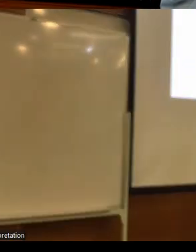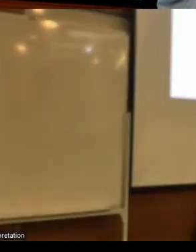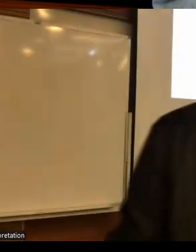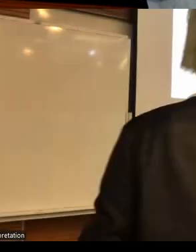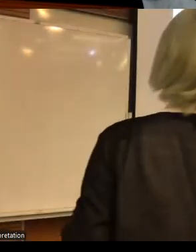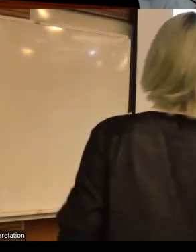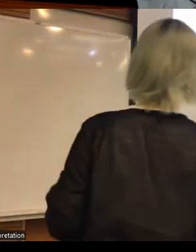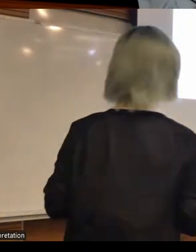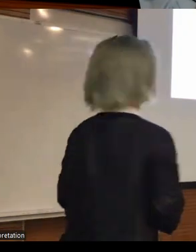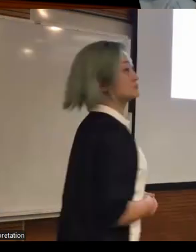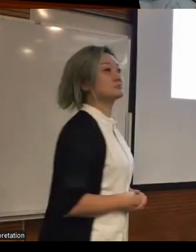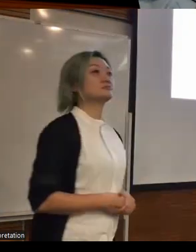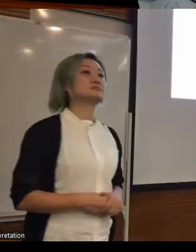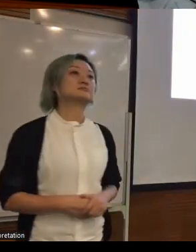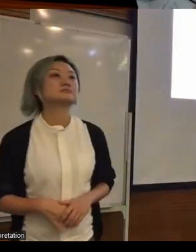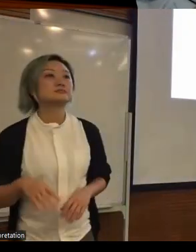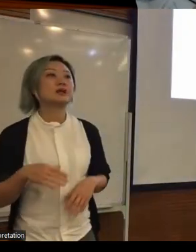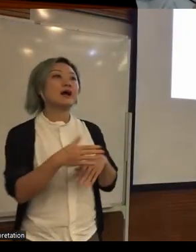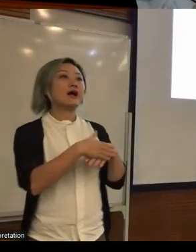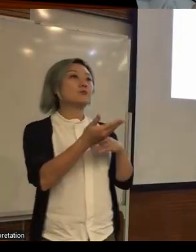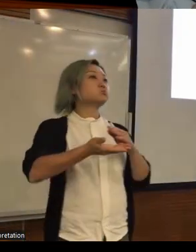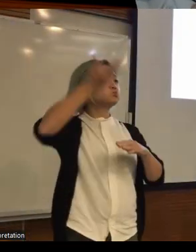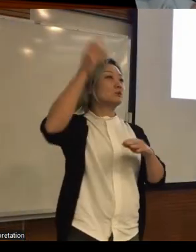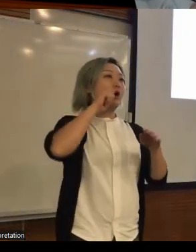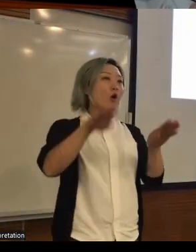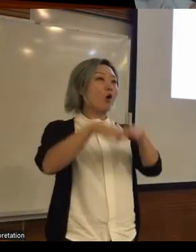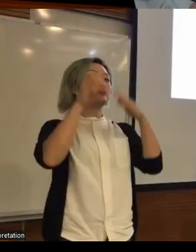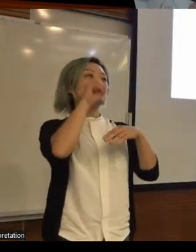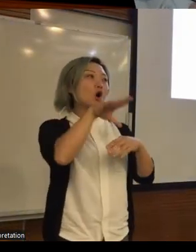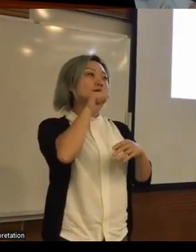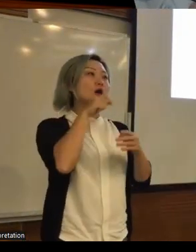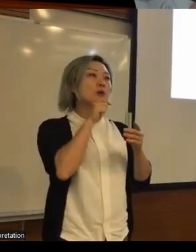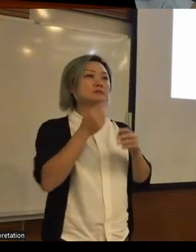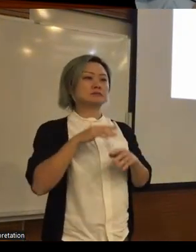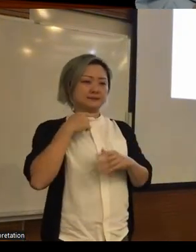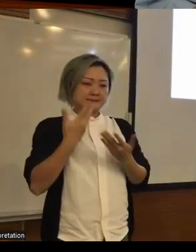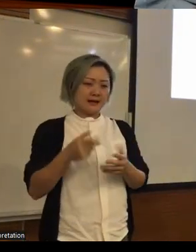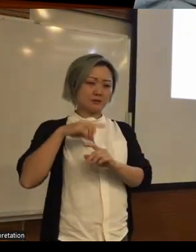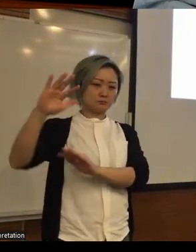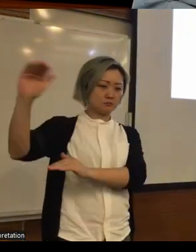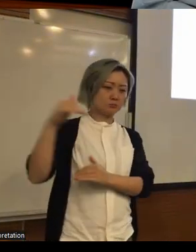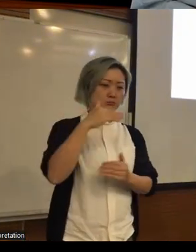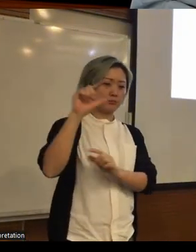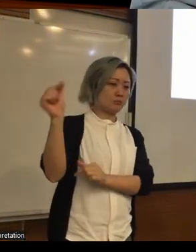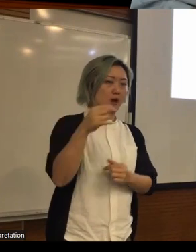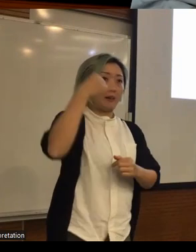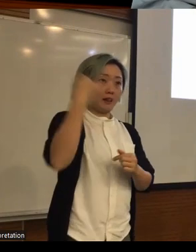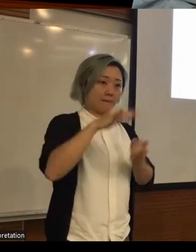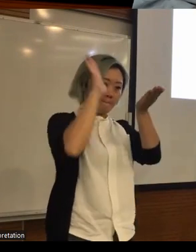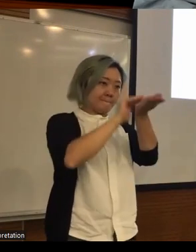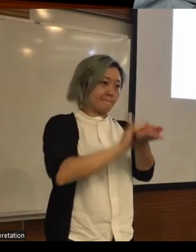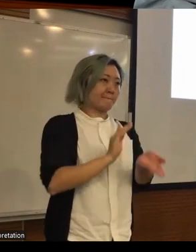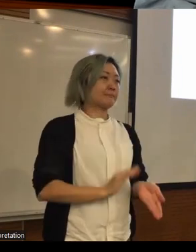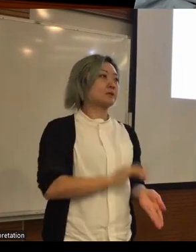phrase flawless performance you mentioned in the beginning. I'm a bit confused because normally as the